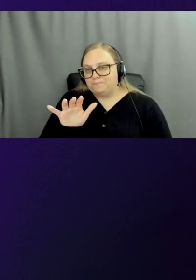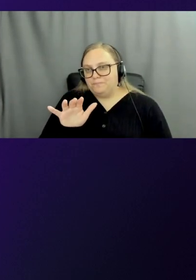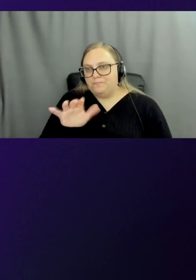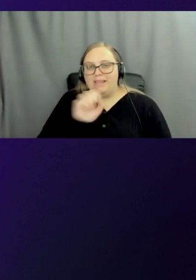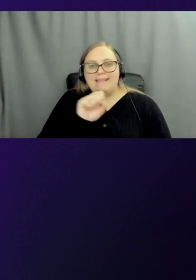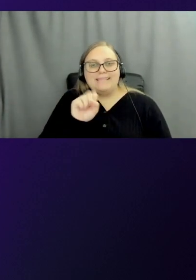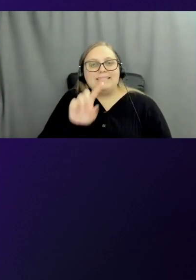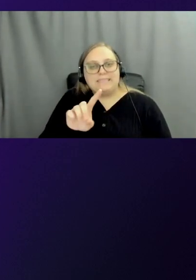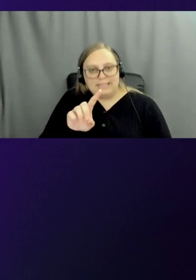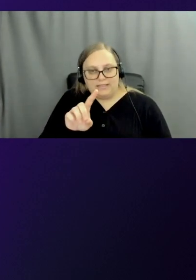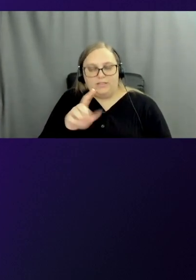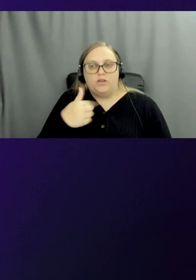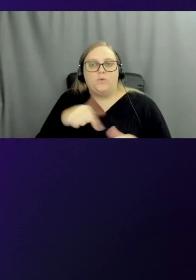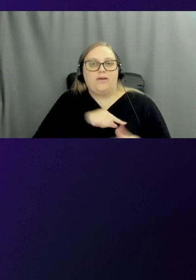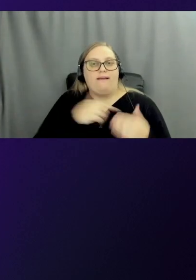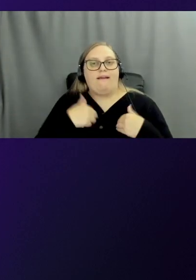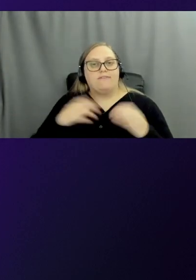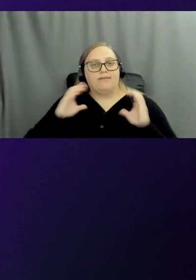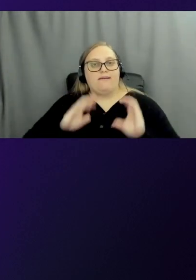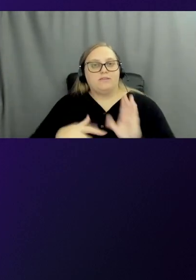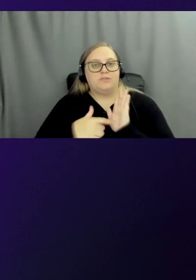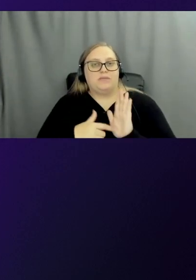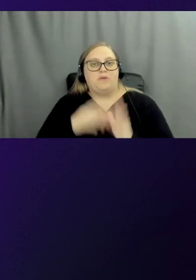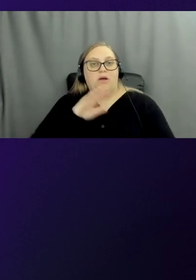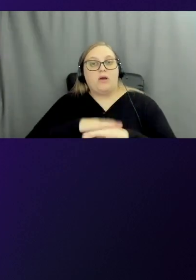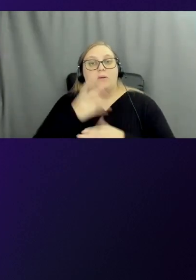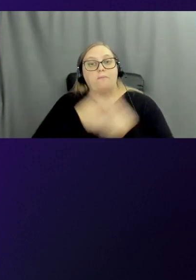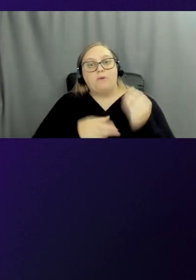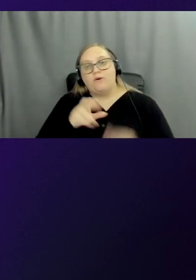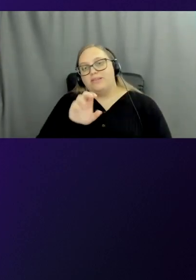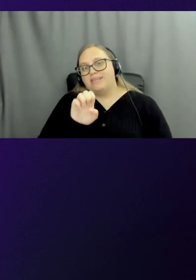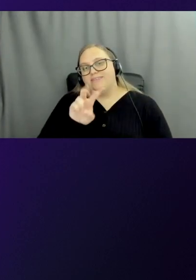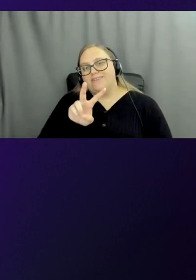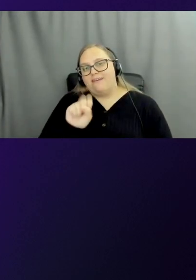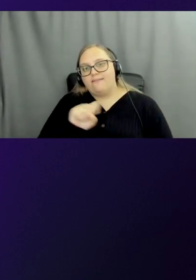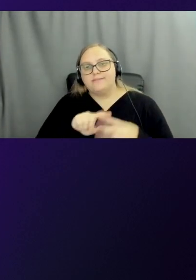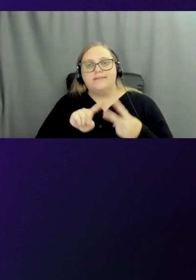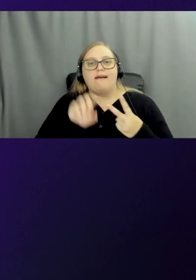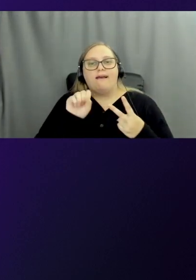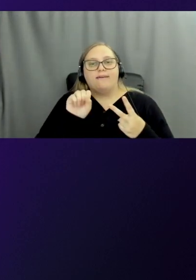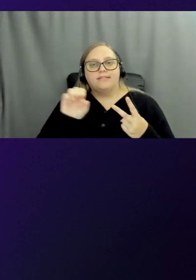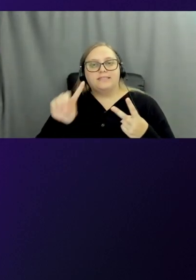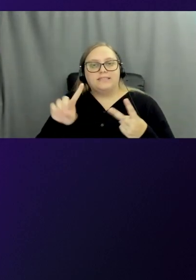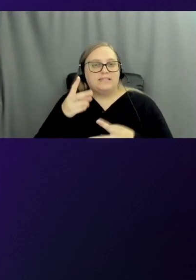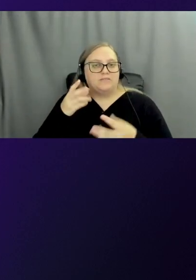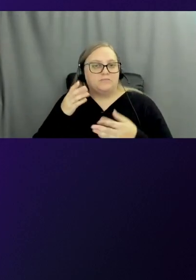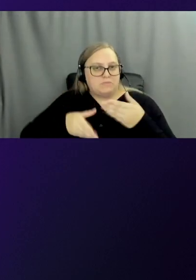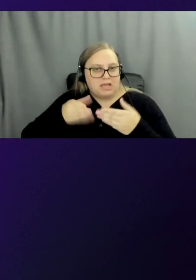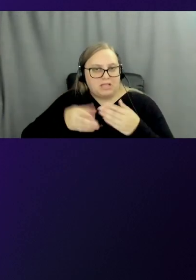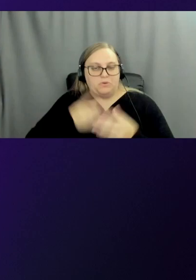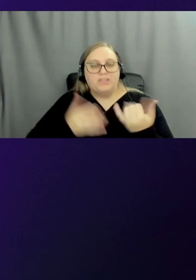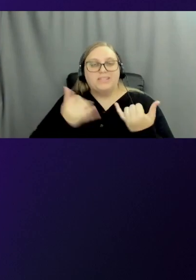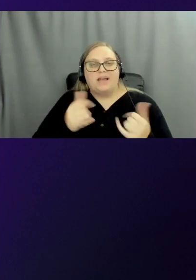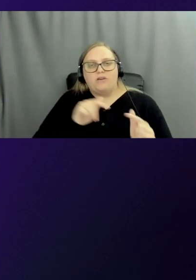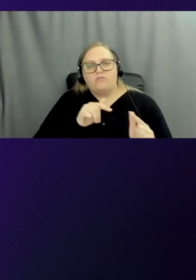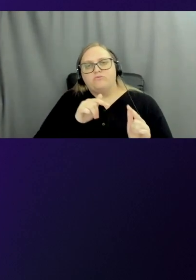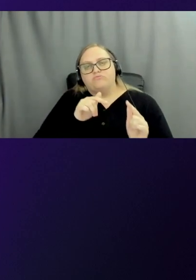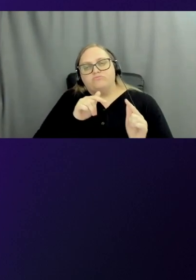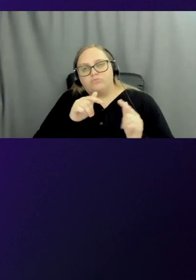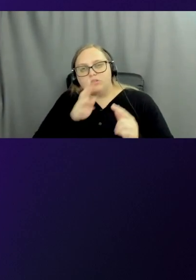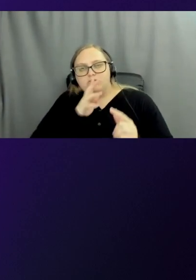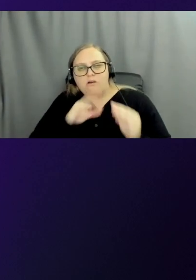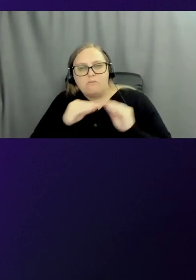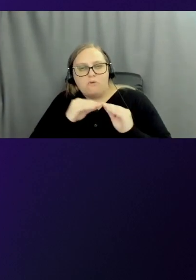a customer example on both our EBS and SSD side. So maybe we could talk a little bit about some of the options for